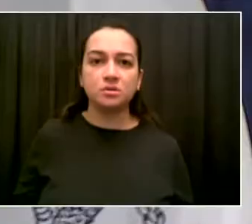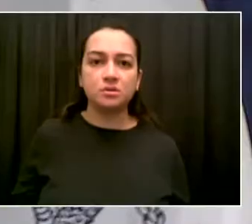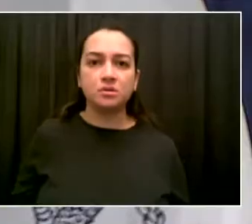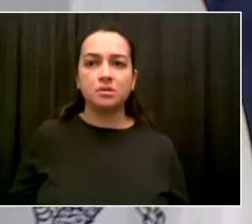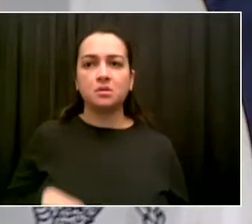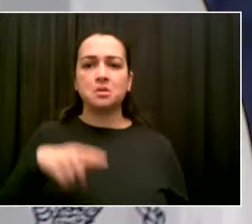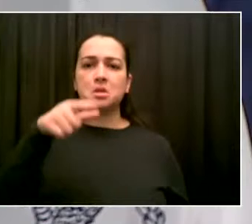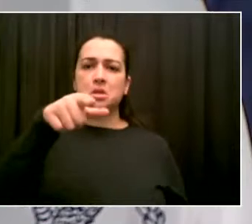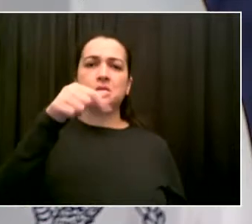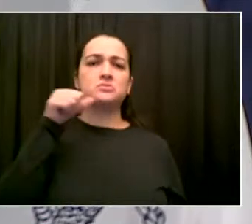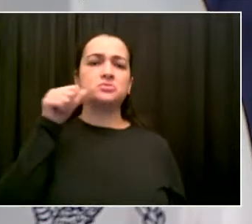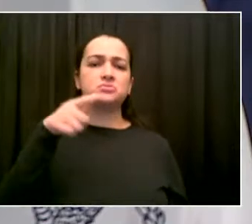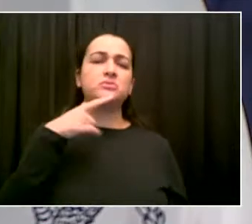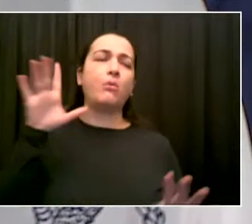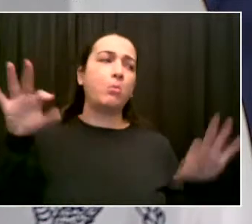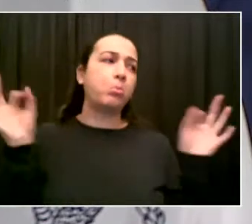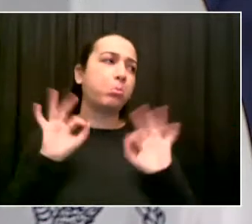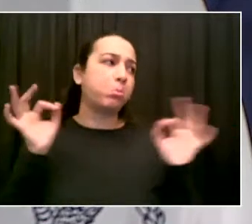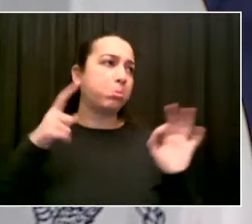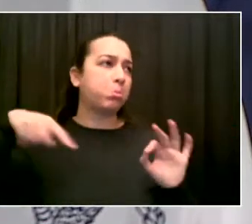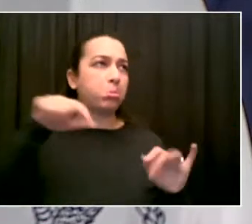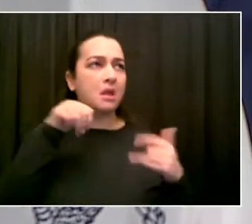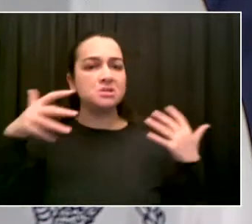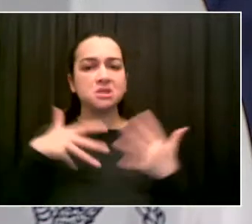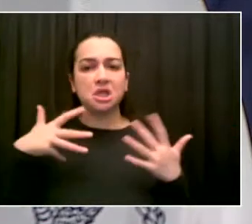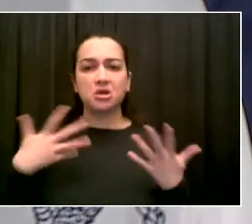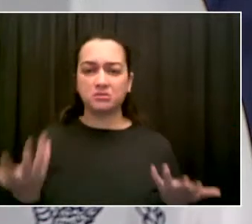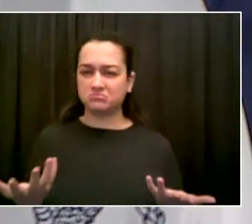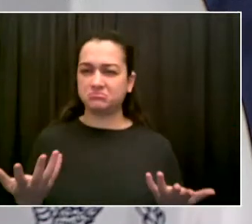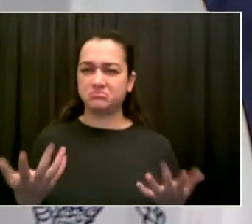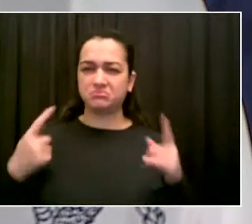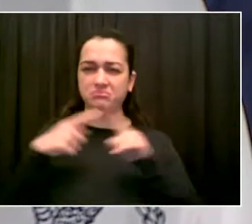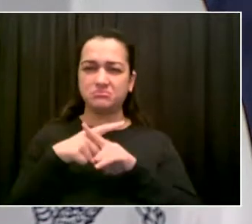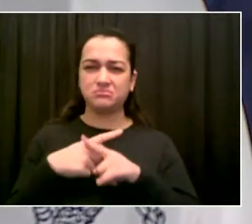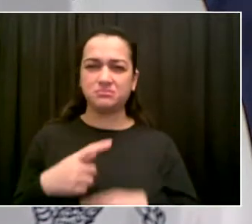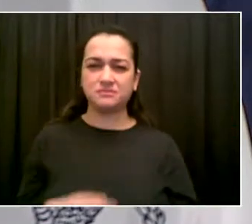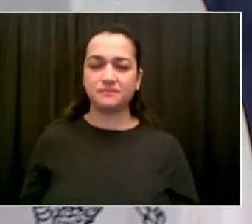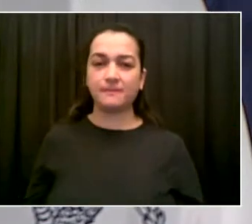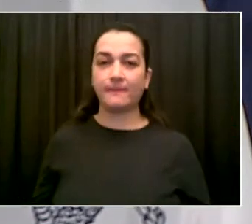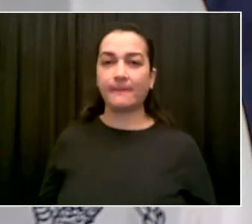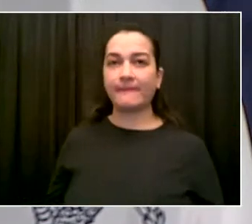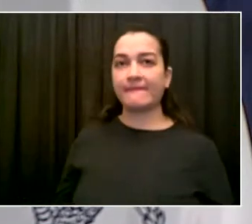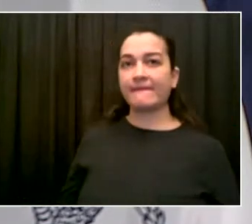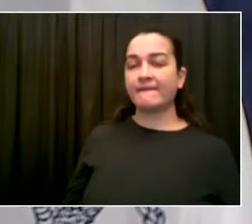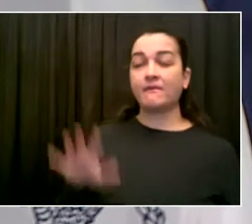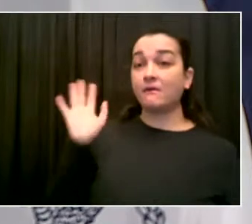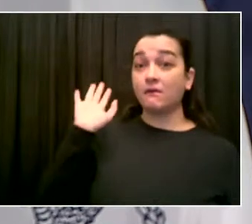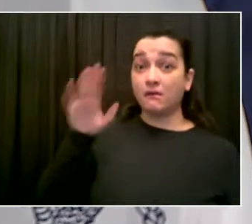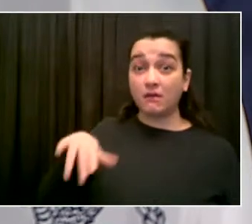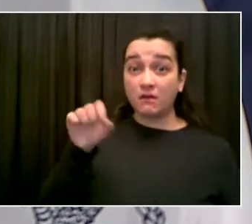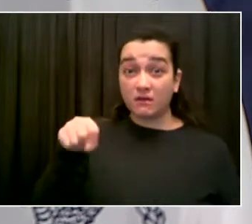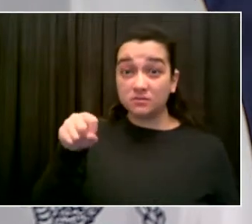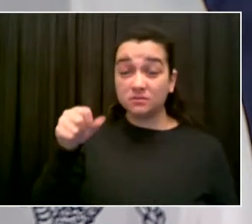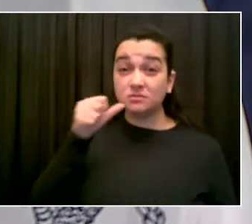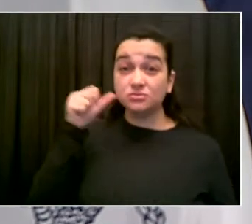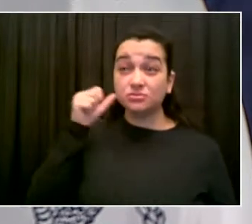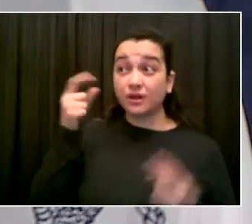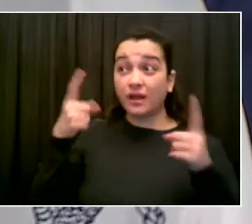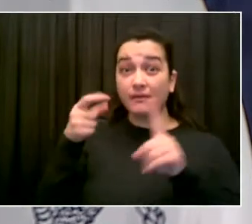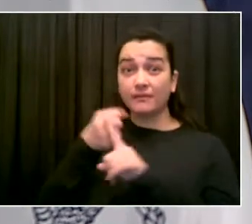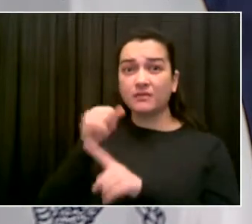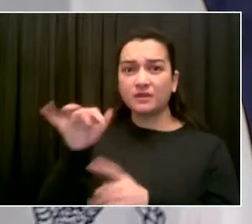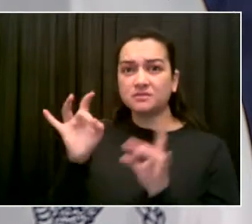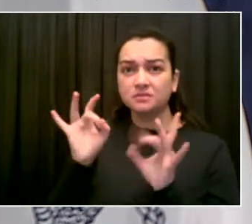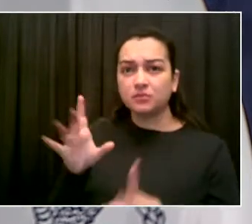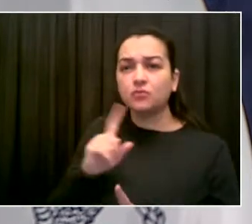the question, Michael. First of all, it was horrible what happened to that little 5-year-old, and thank God she's going to be okay. But look,